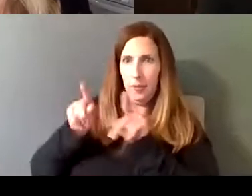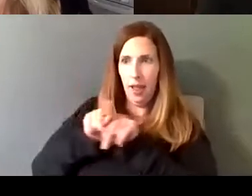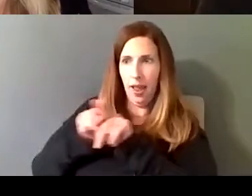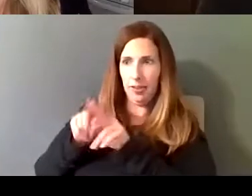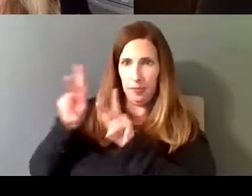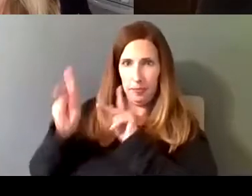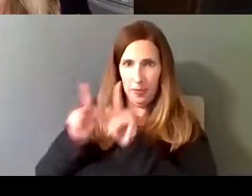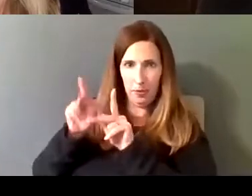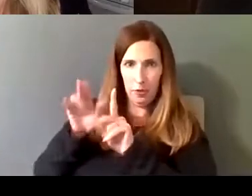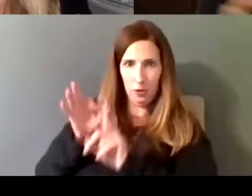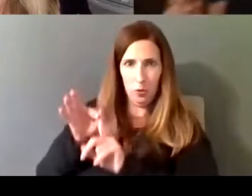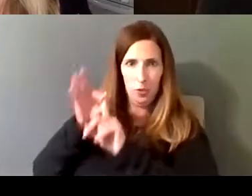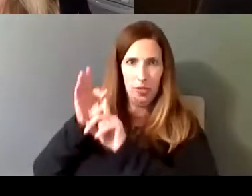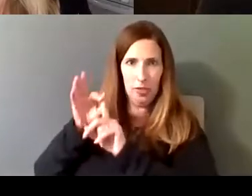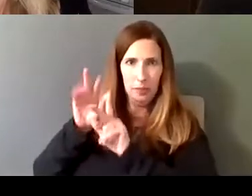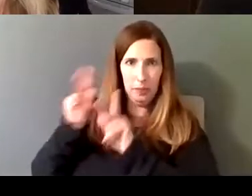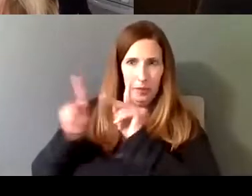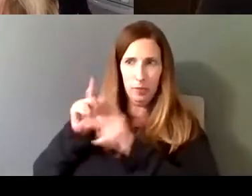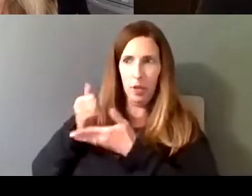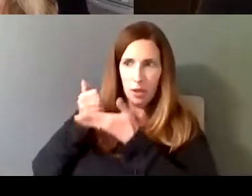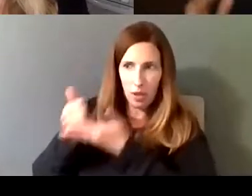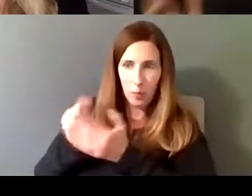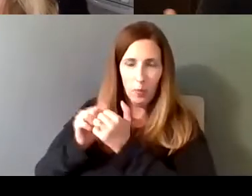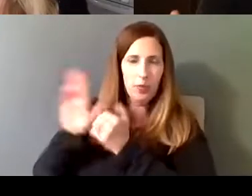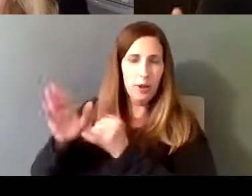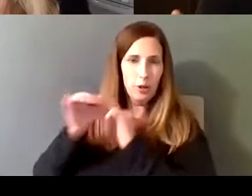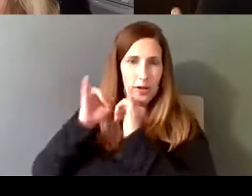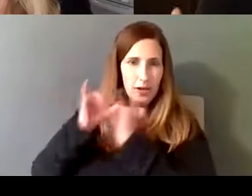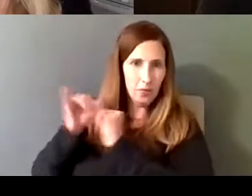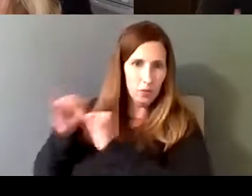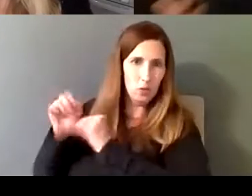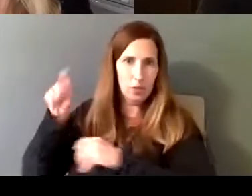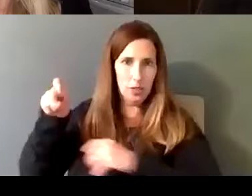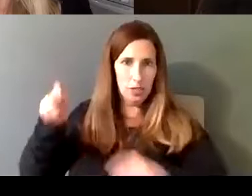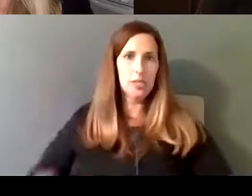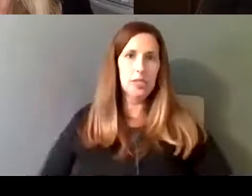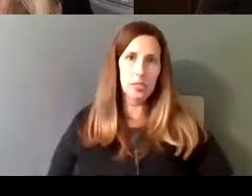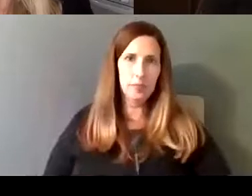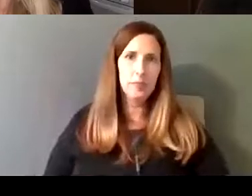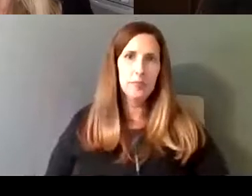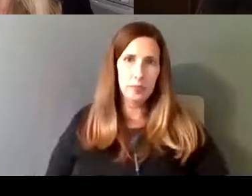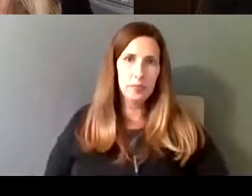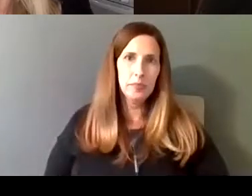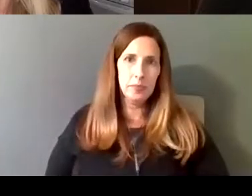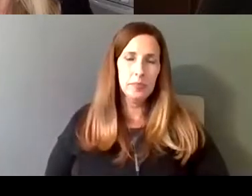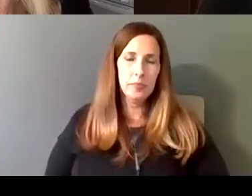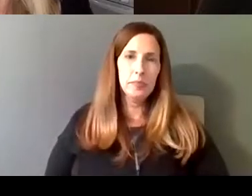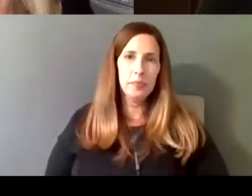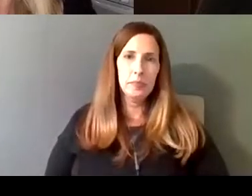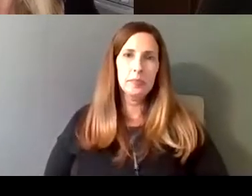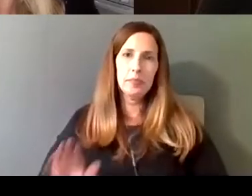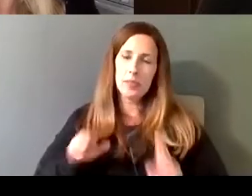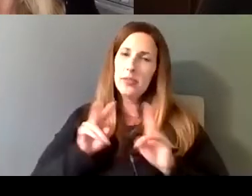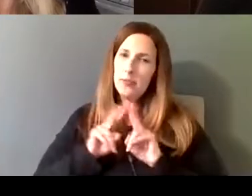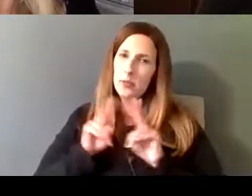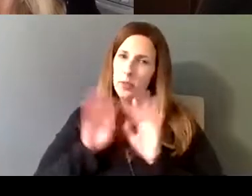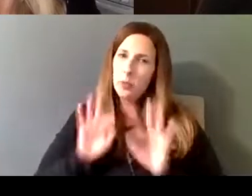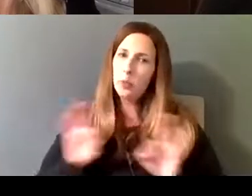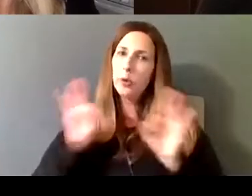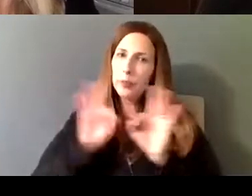them with their individual needs and services, and tailoring to them is also very, very